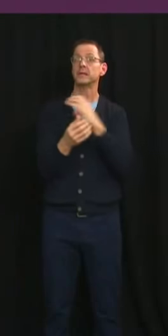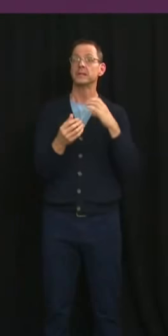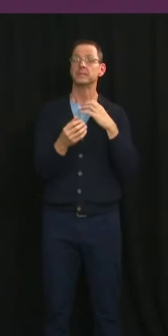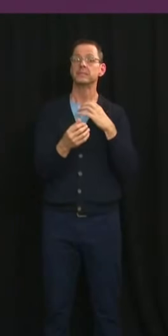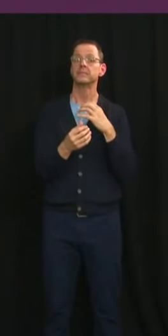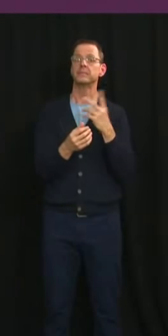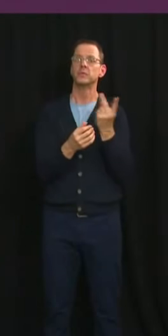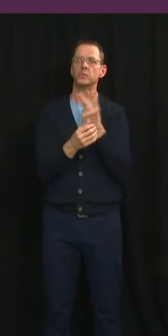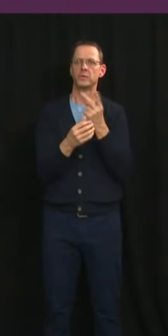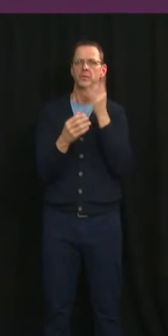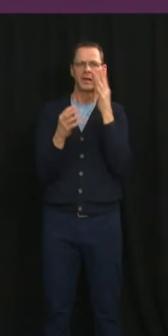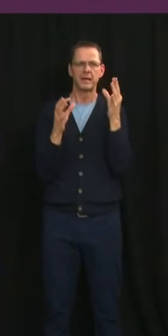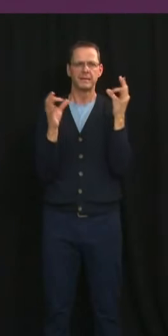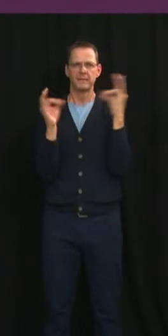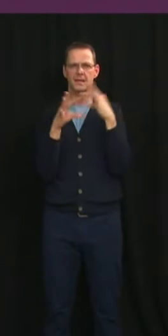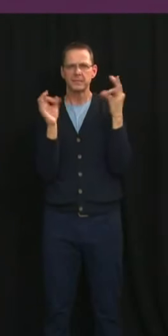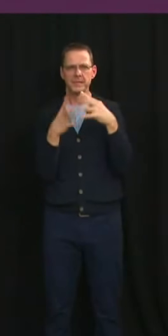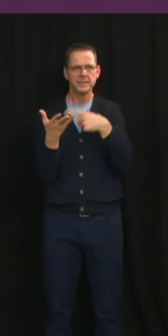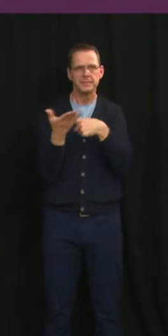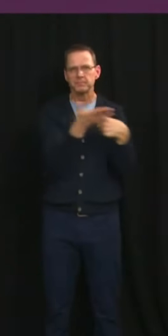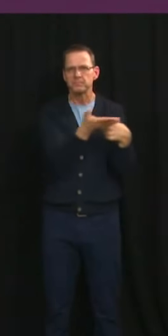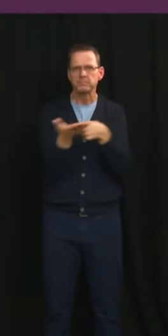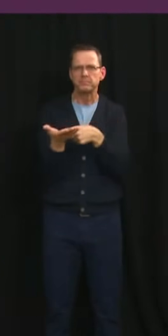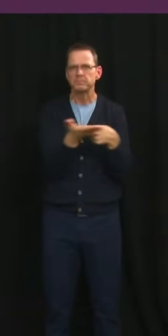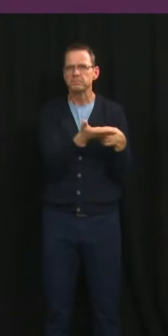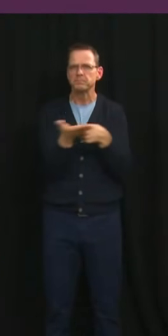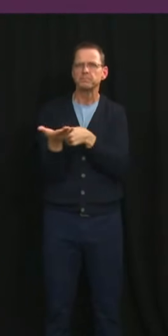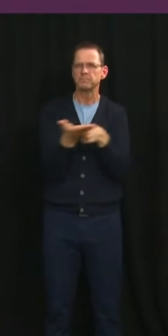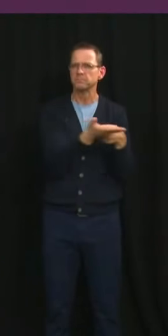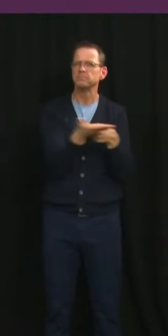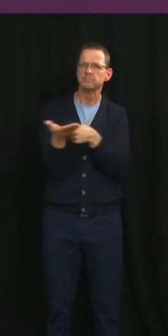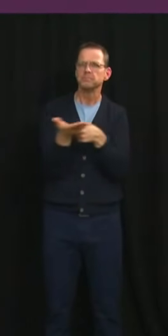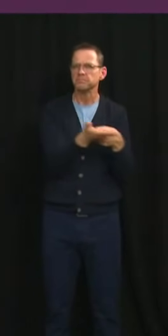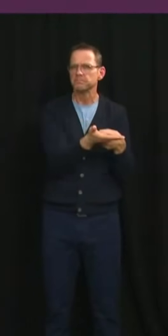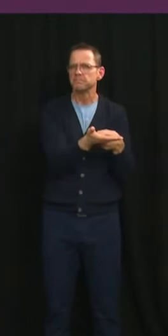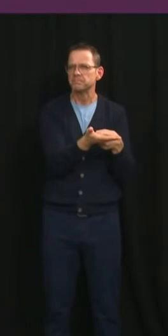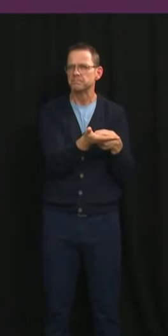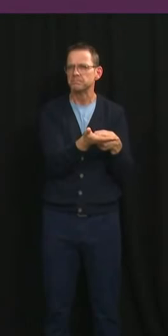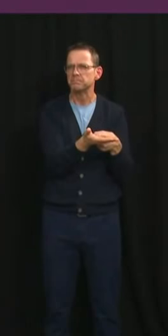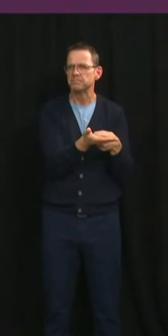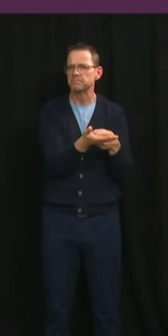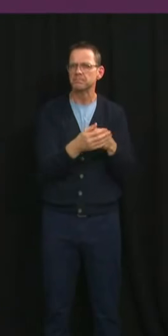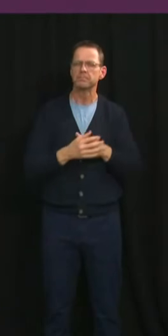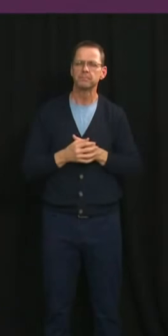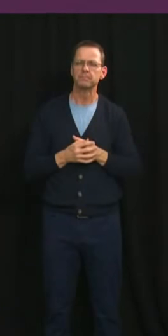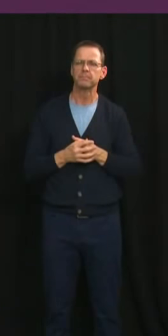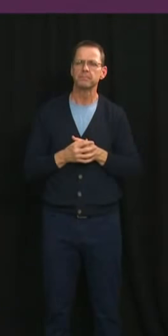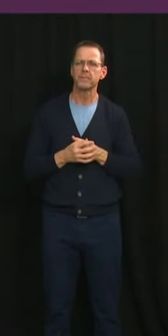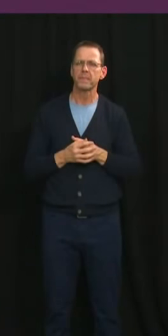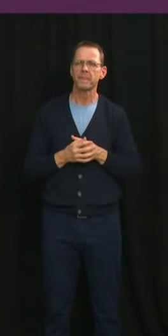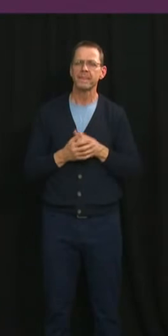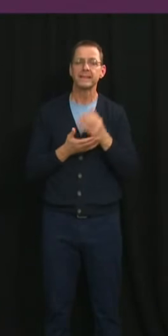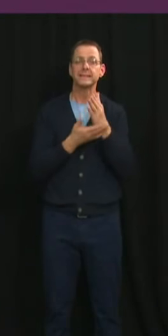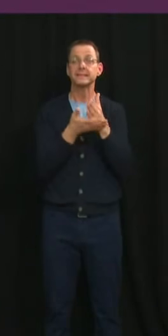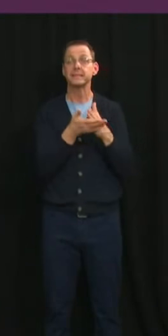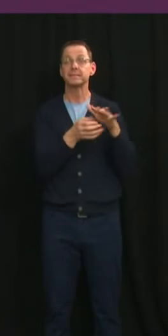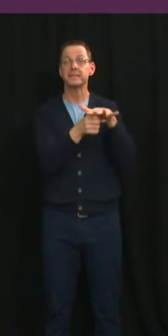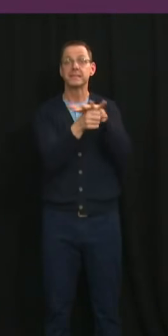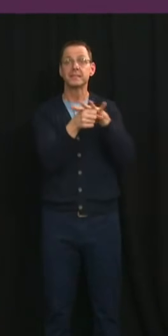for more accelerated relaxation of restrictions, for example, in certain areas with very low numbers. Do you have a follow-up,